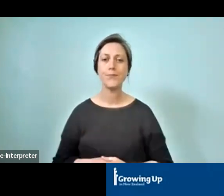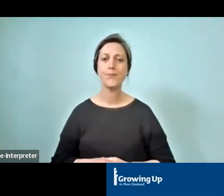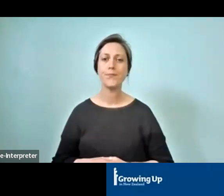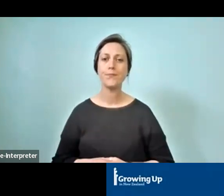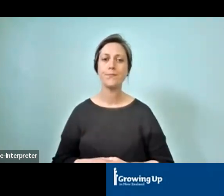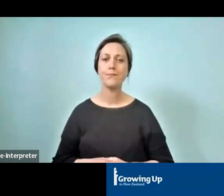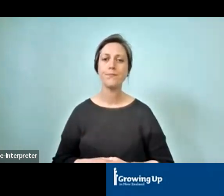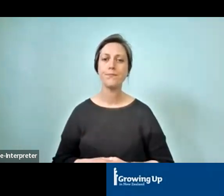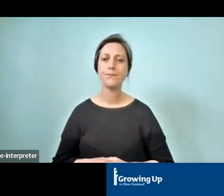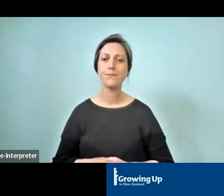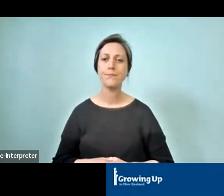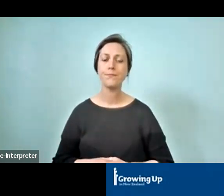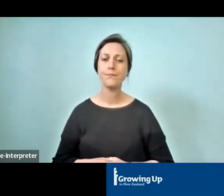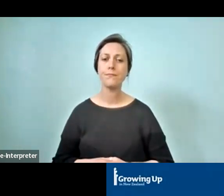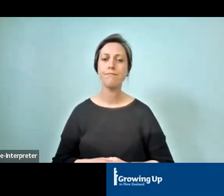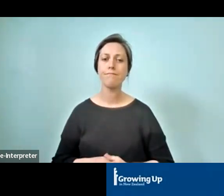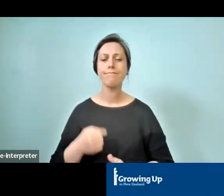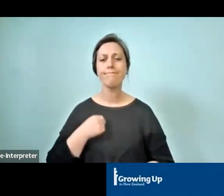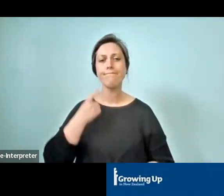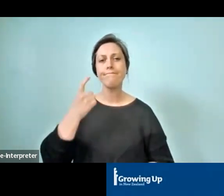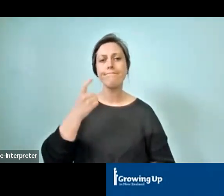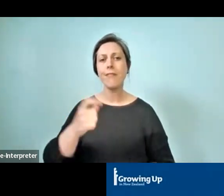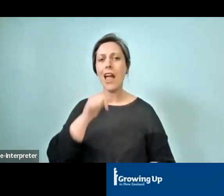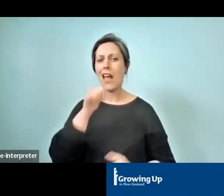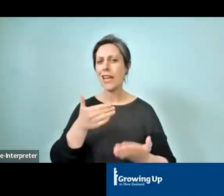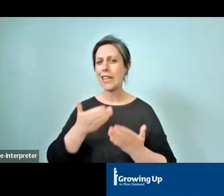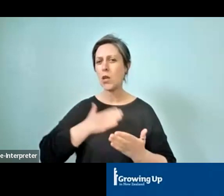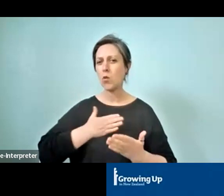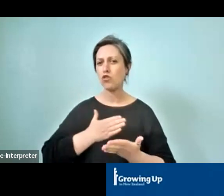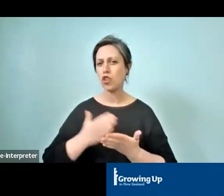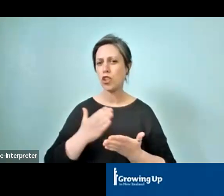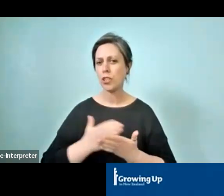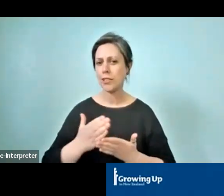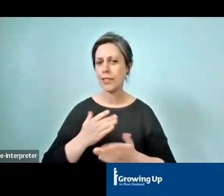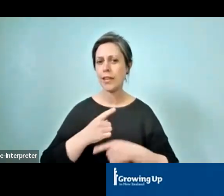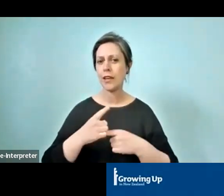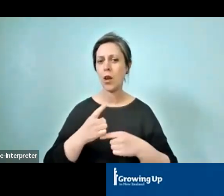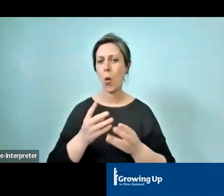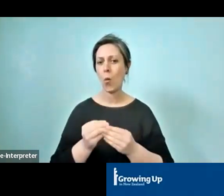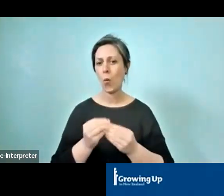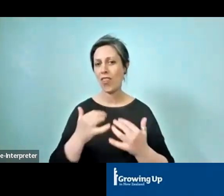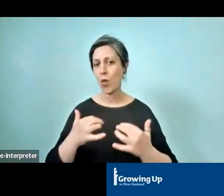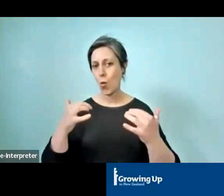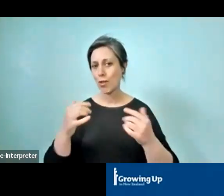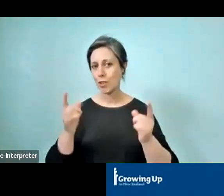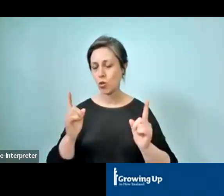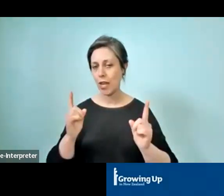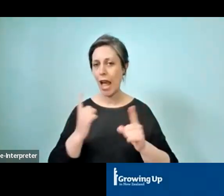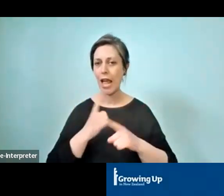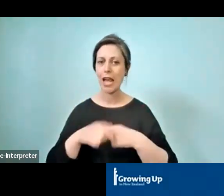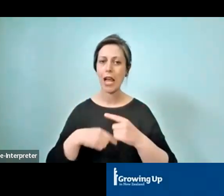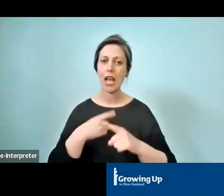see whether or not you've got anything to share with our audience today, maybe